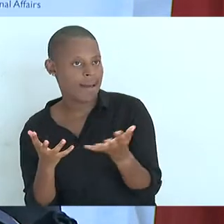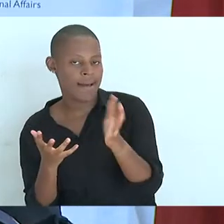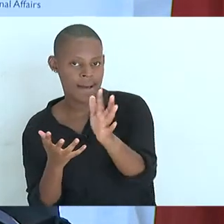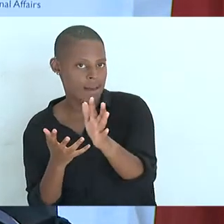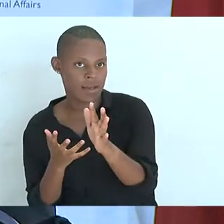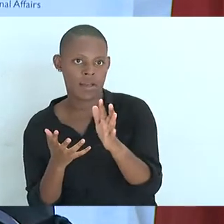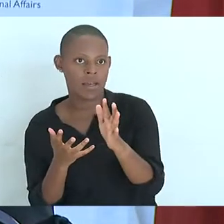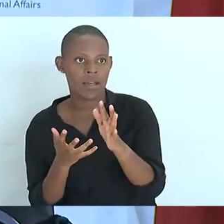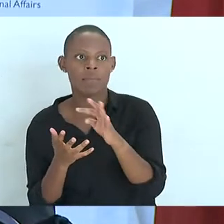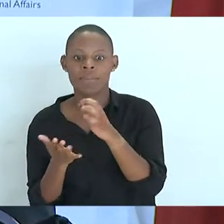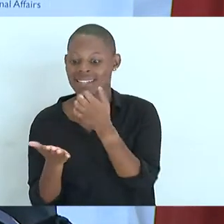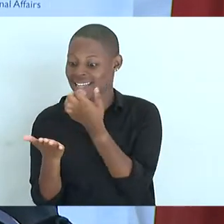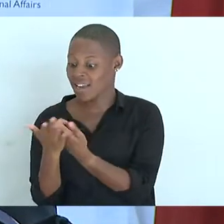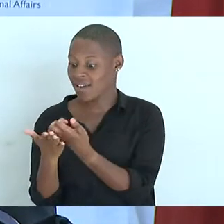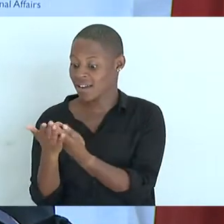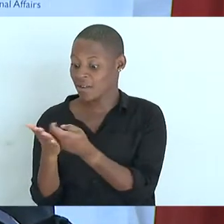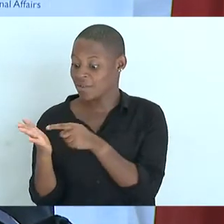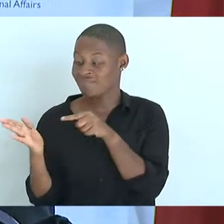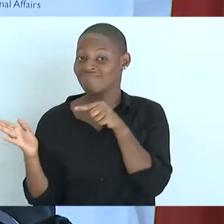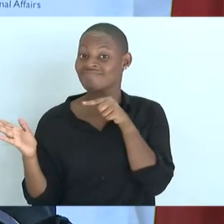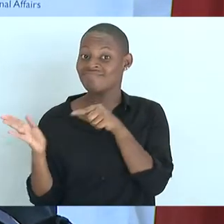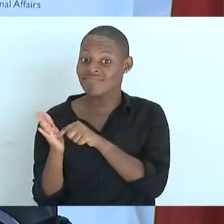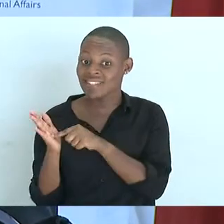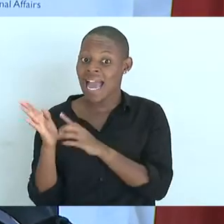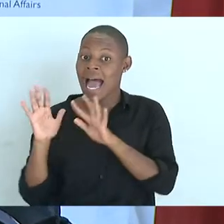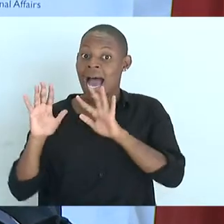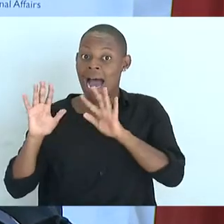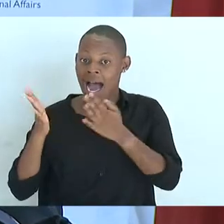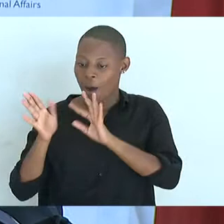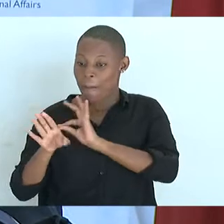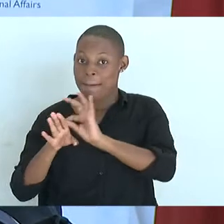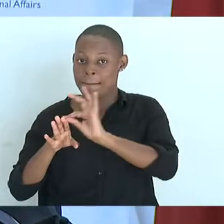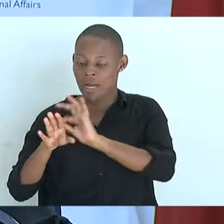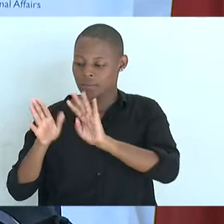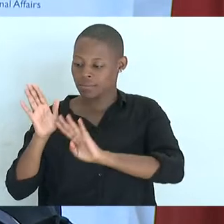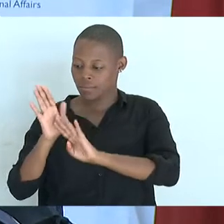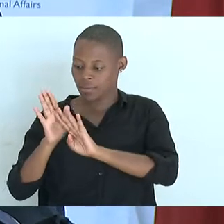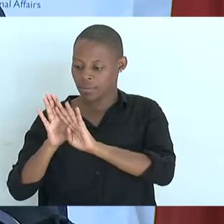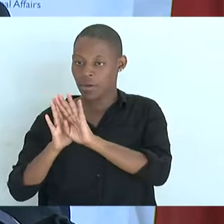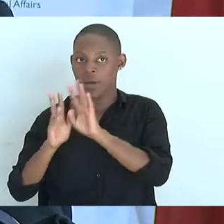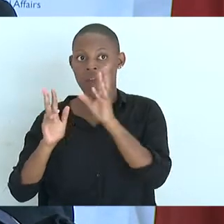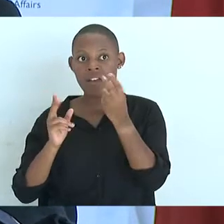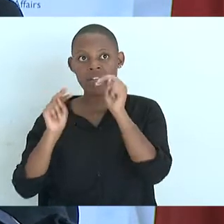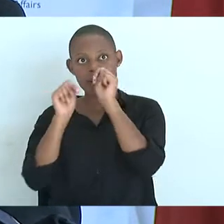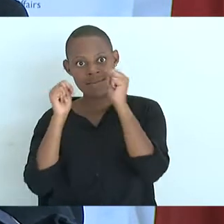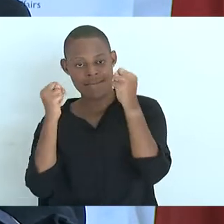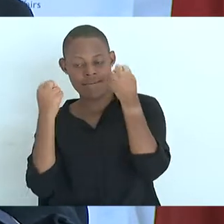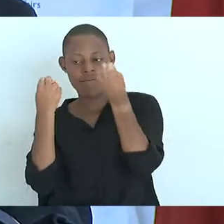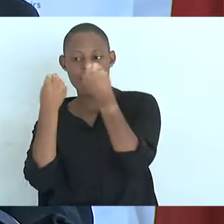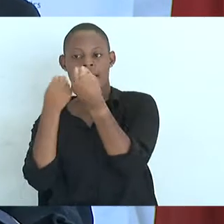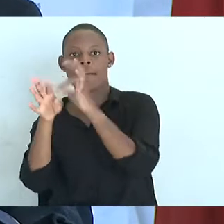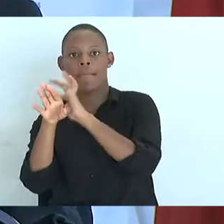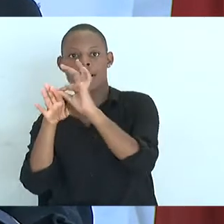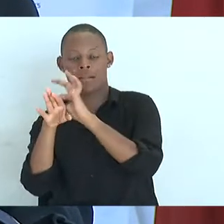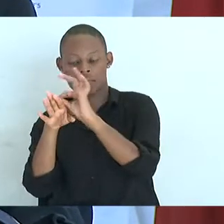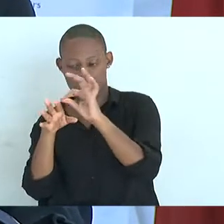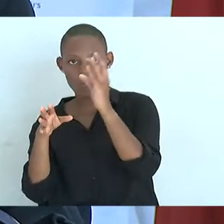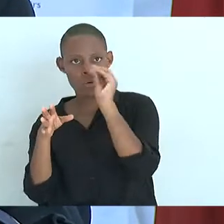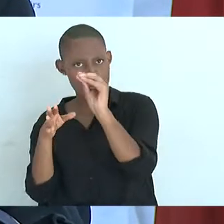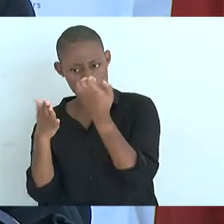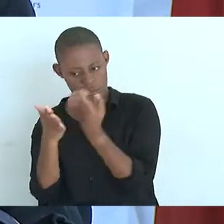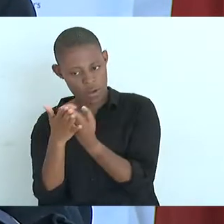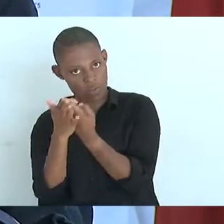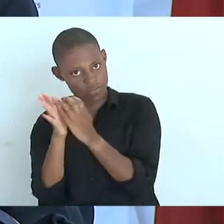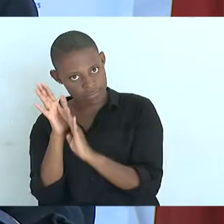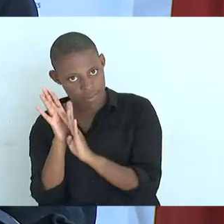according to an economic recovery plan. We have the National Economic Recovery Plan, and then we have our Provincial